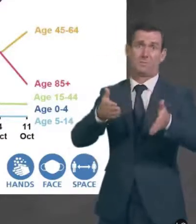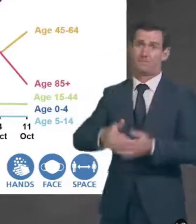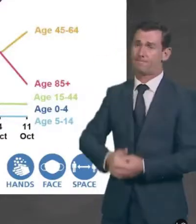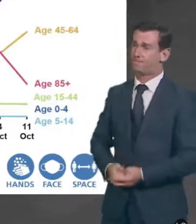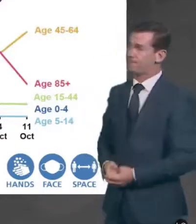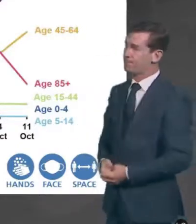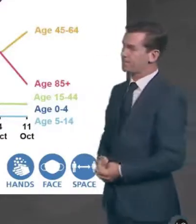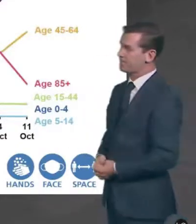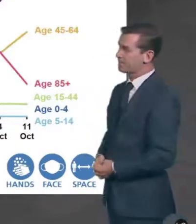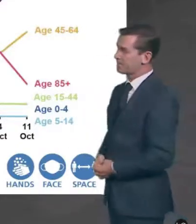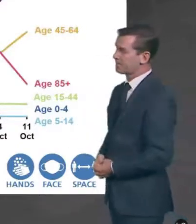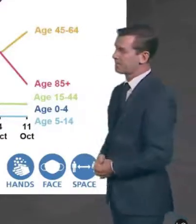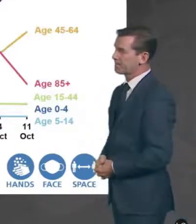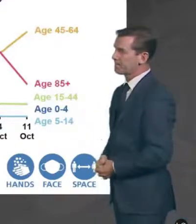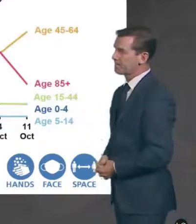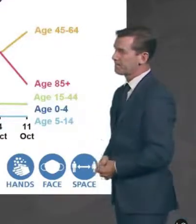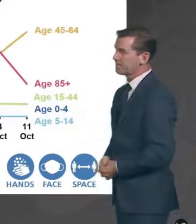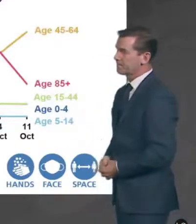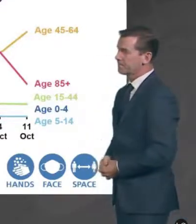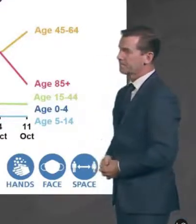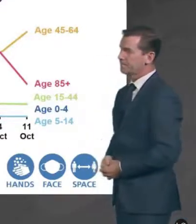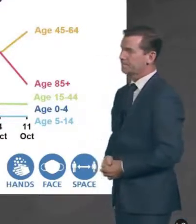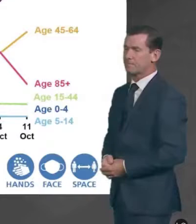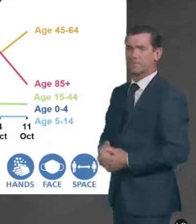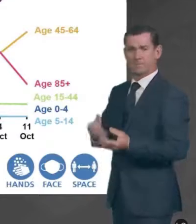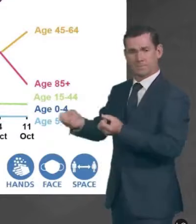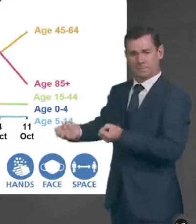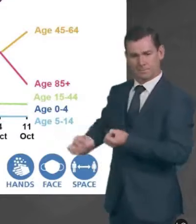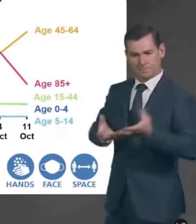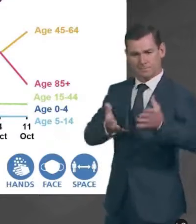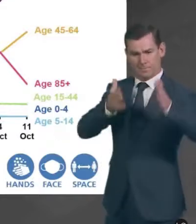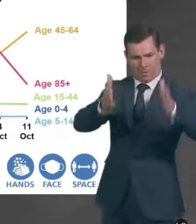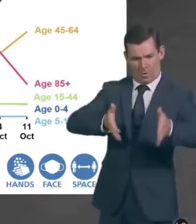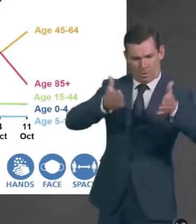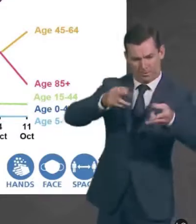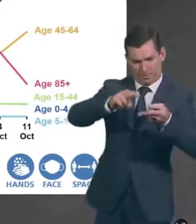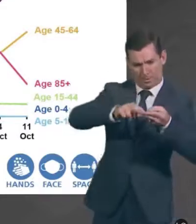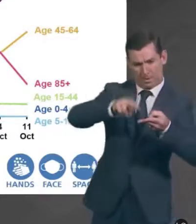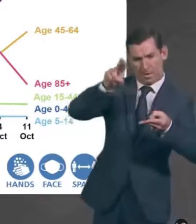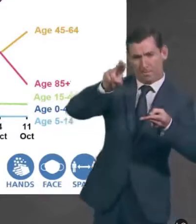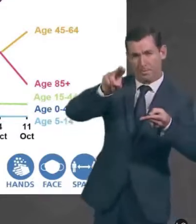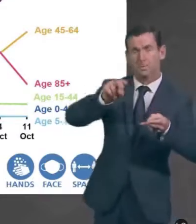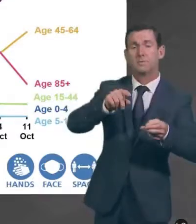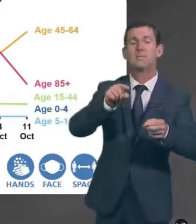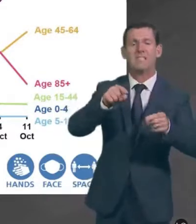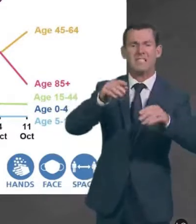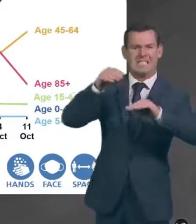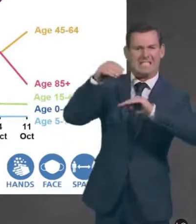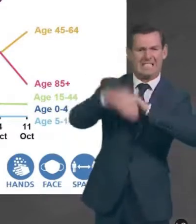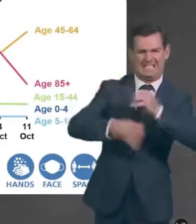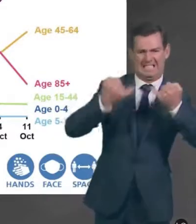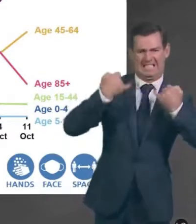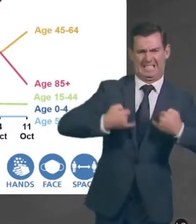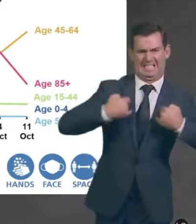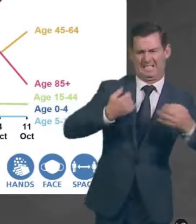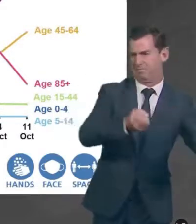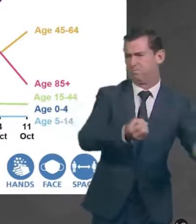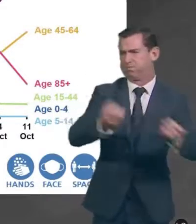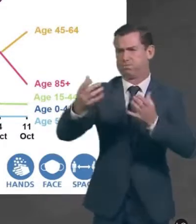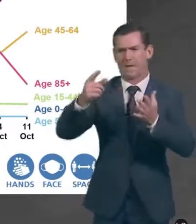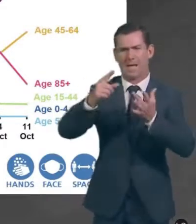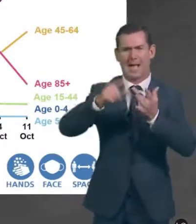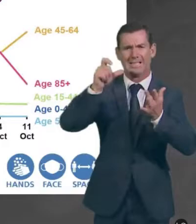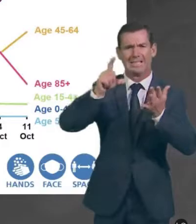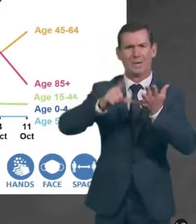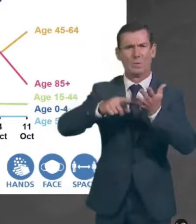the hospitalization is increasing, and so are the intensive care rates. And again, this graph shows the increase in people in intensive